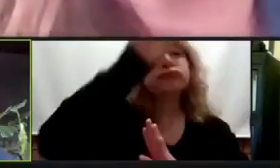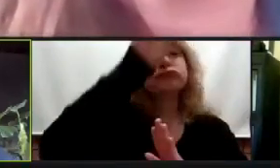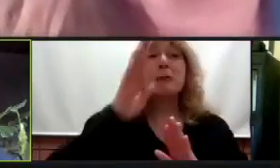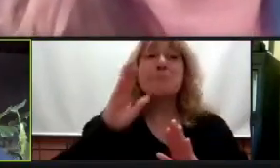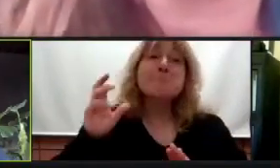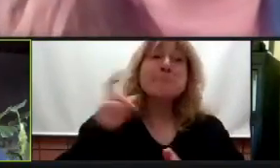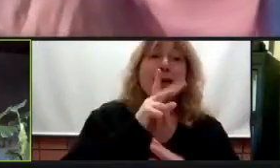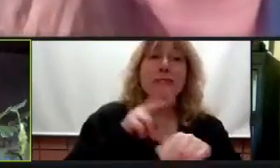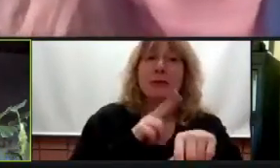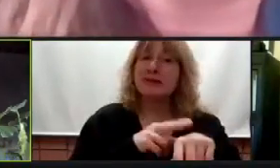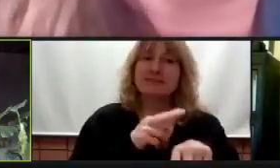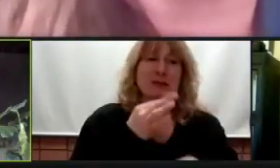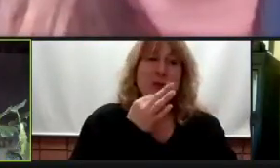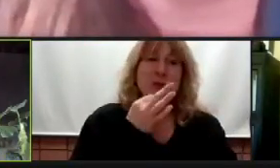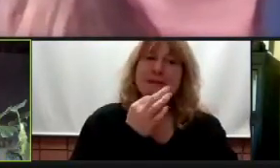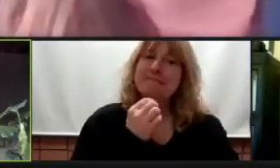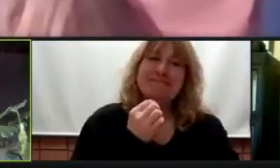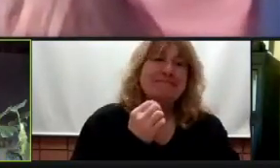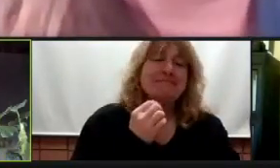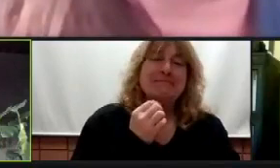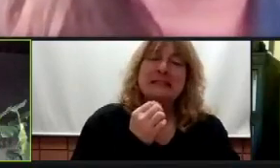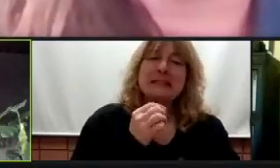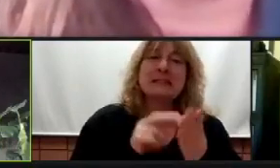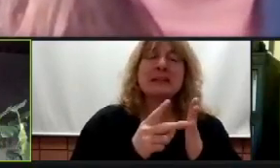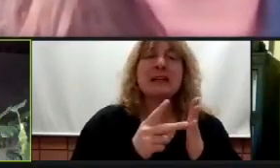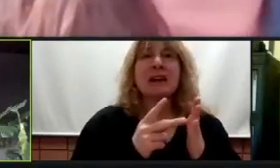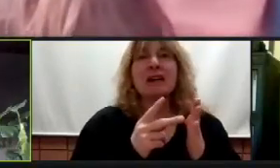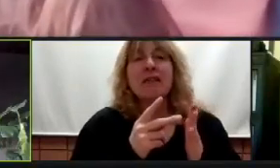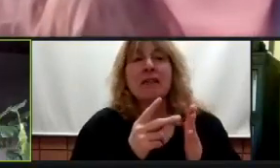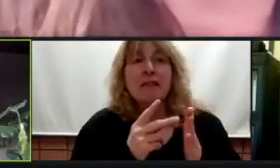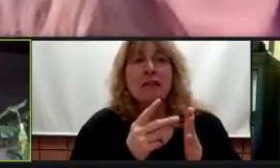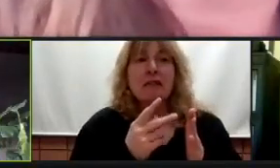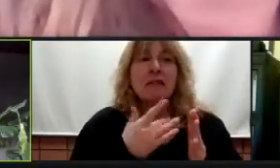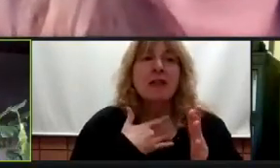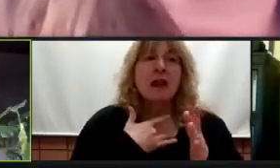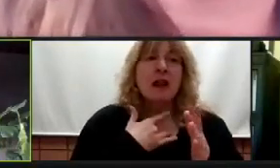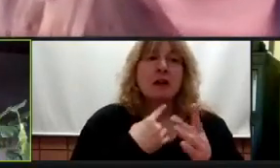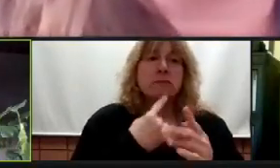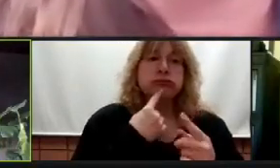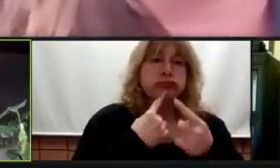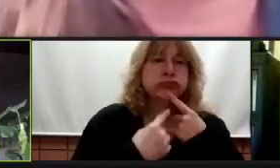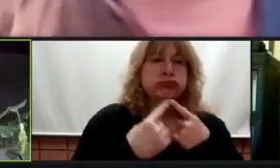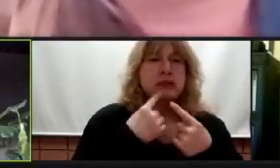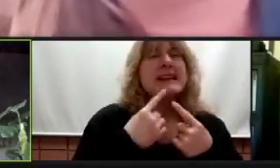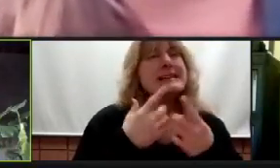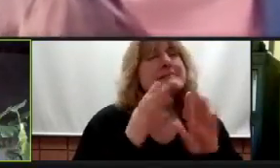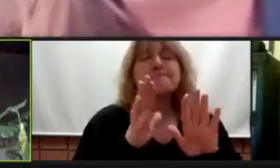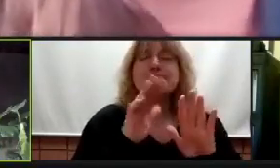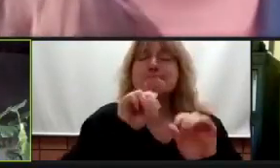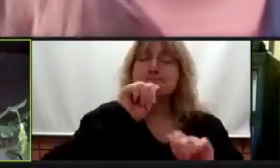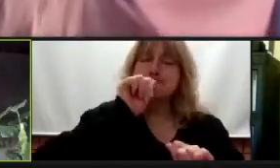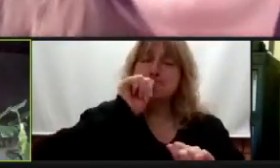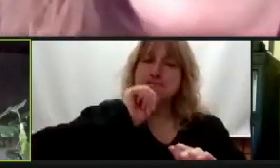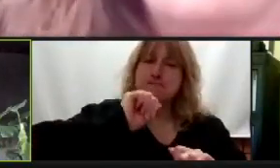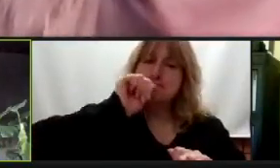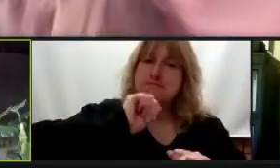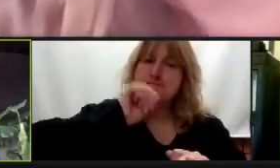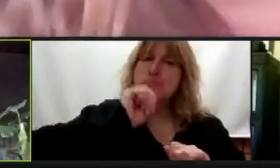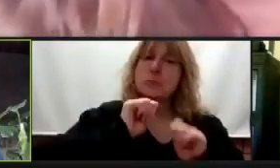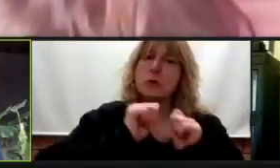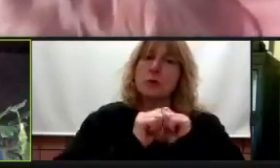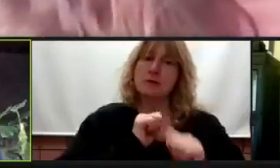emotions and feelings too. So I think I would say, be patient with yourself and how you're feeling. Be patient with your